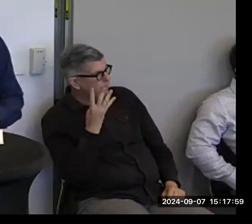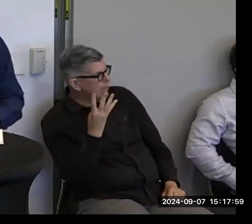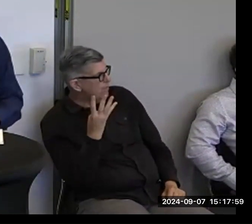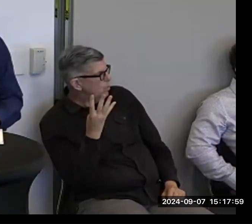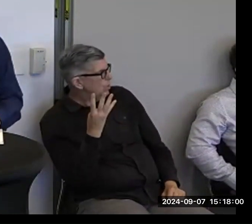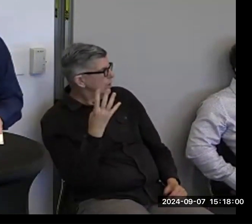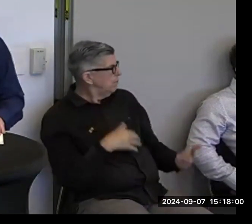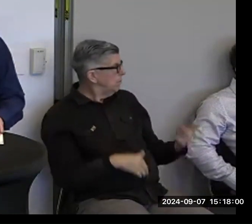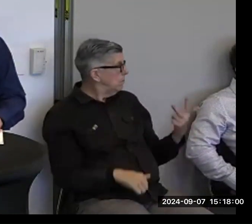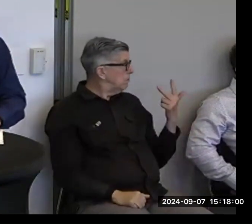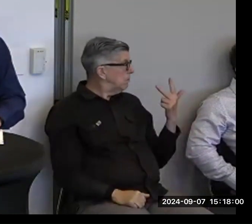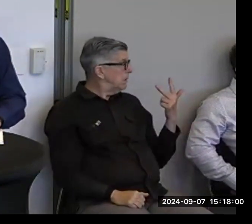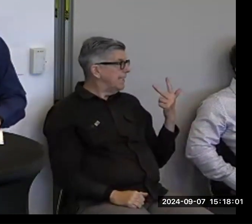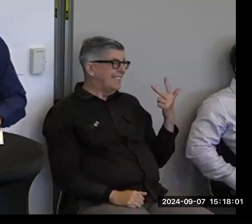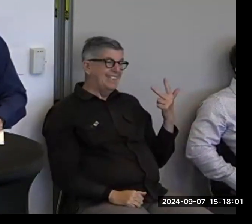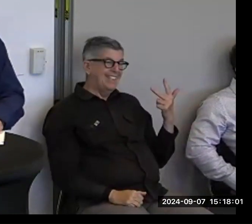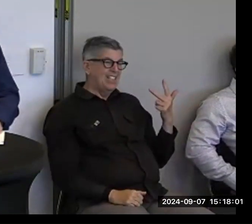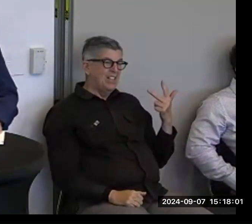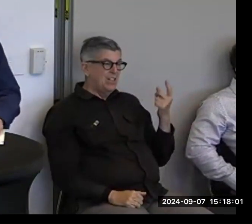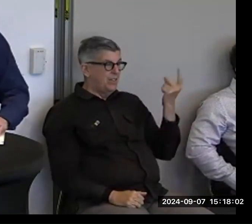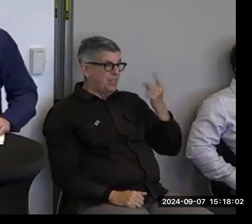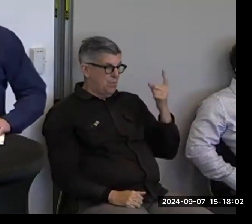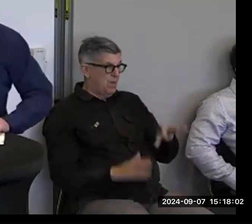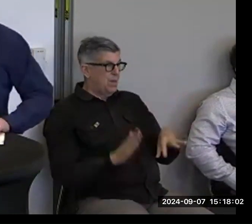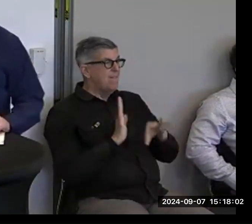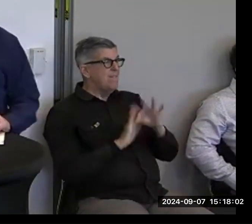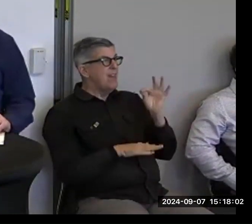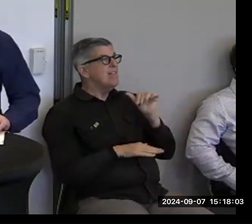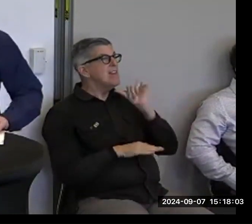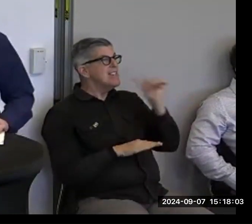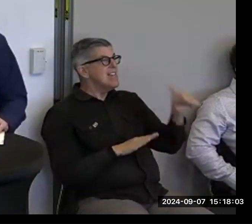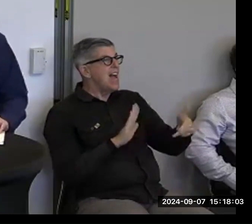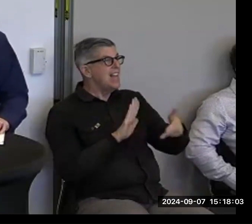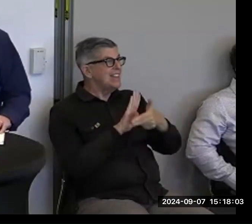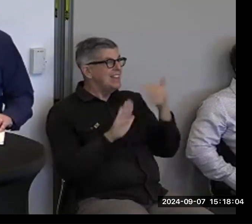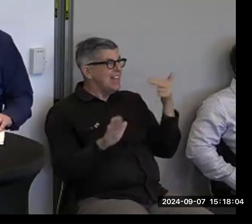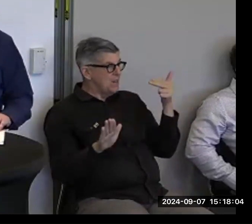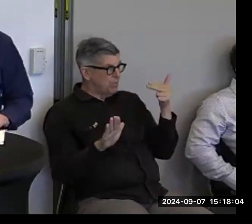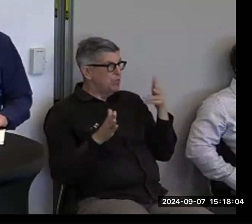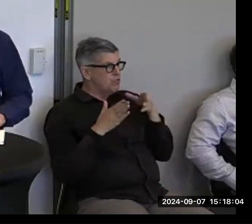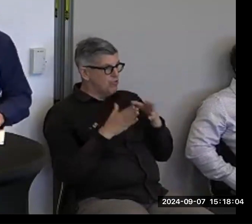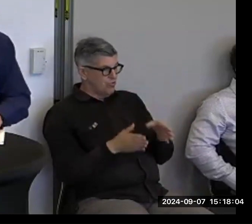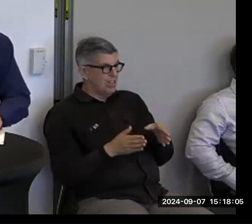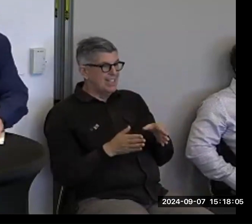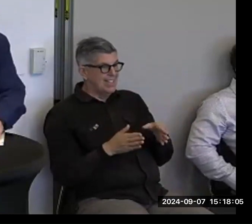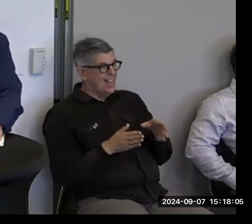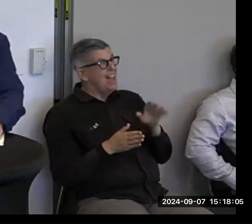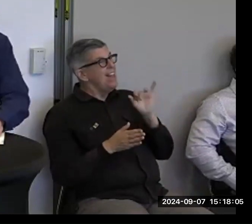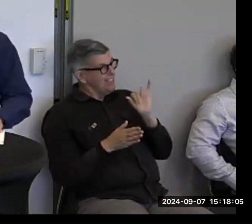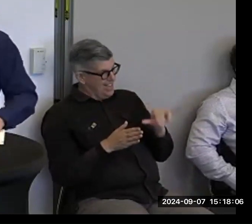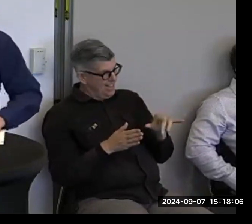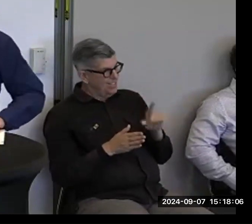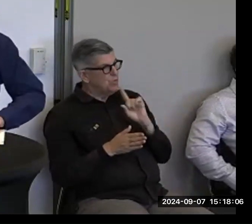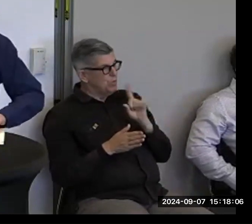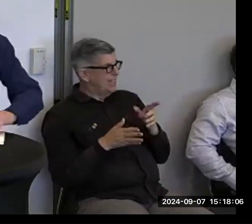So somebody found an unlabeled street in the middle and didn't think it was a complete street. Happens to be a